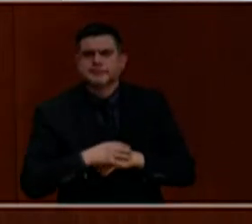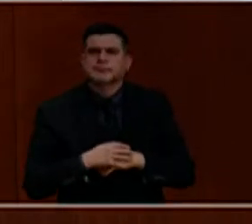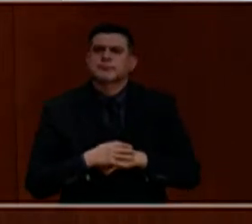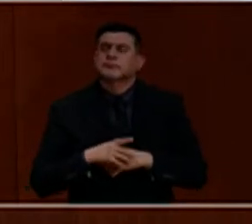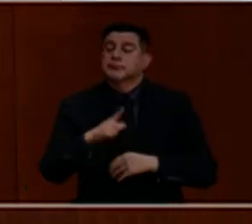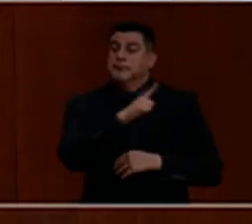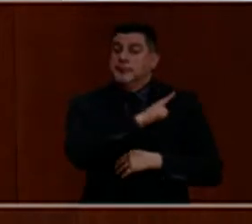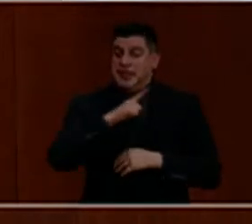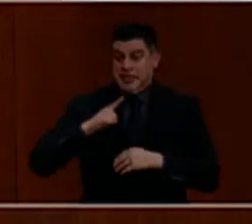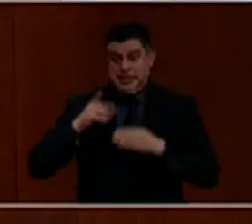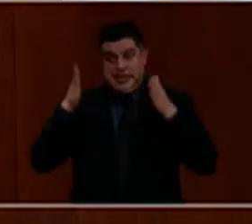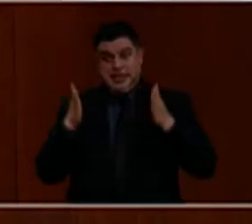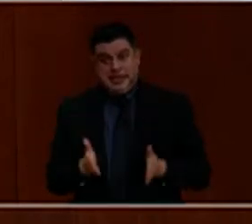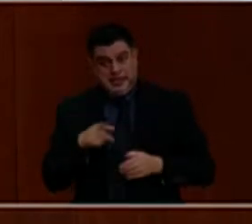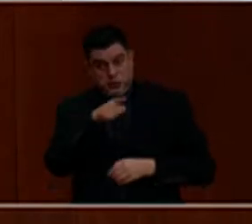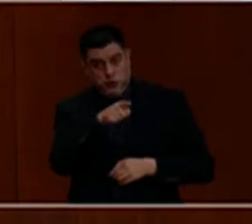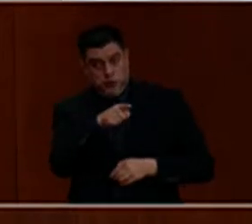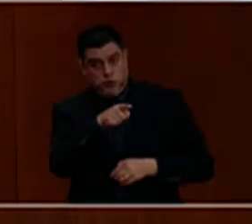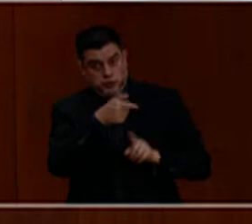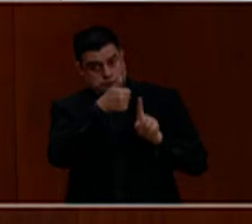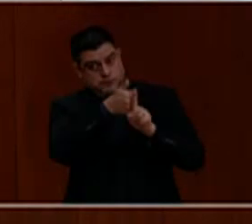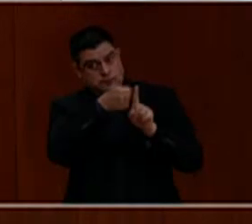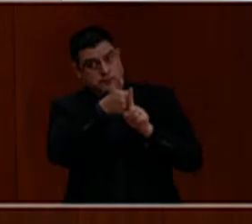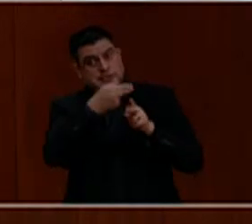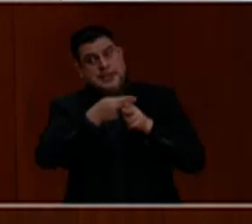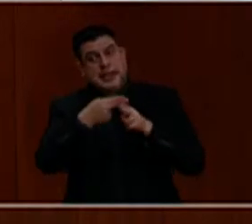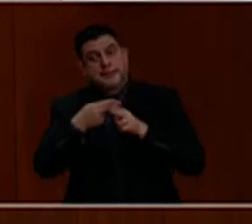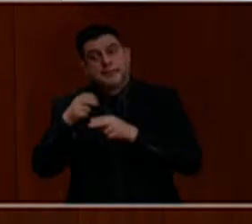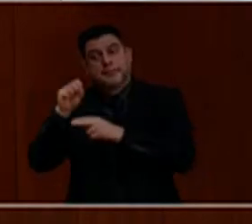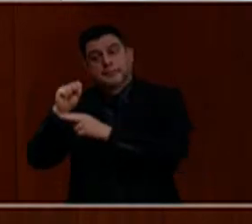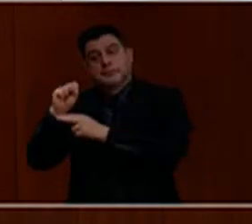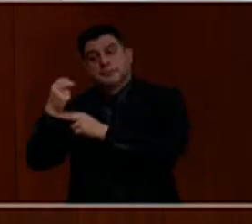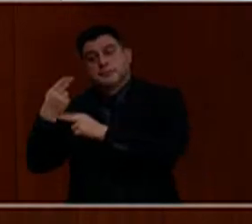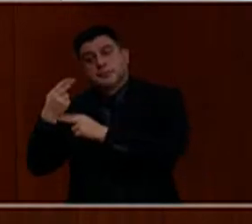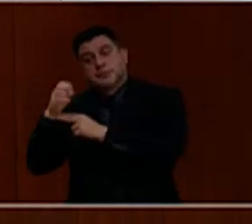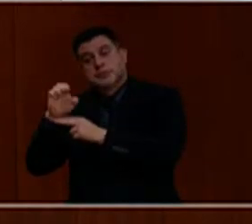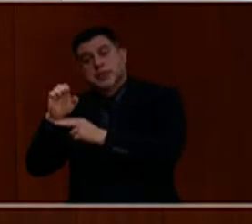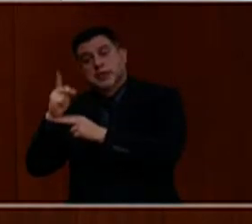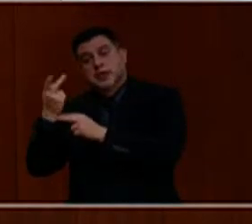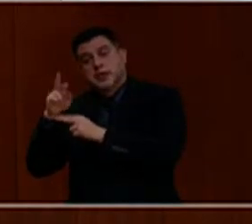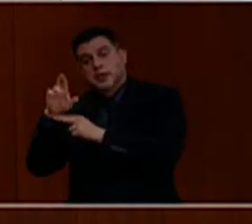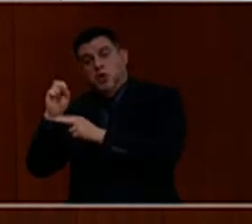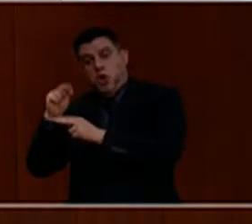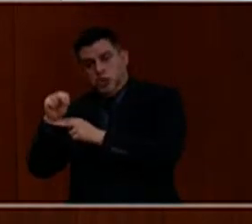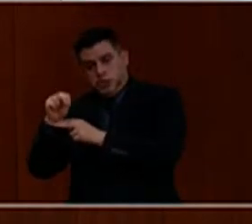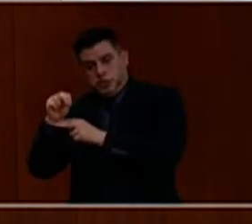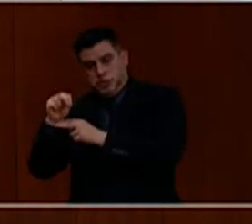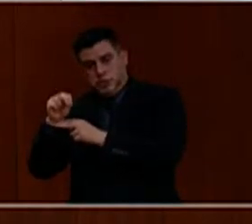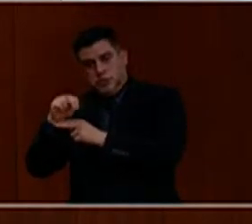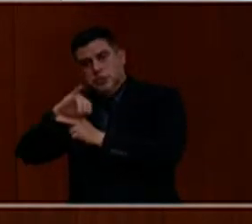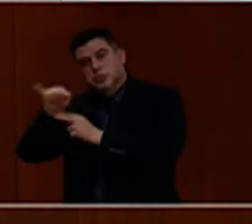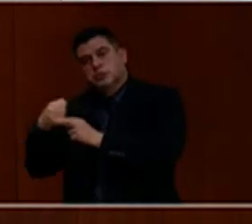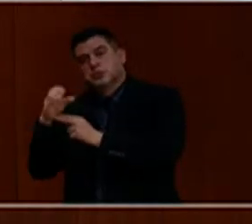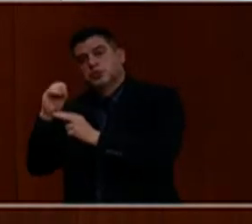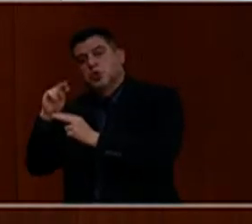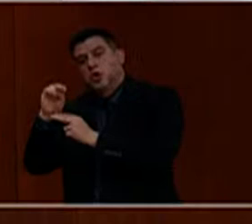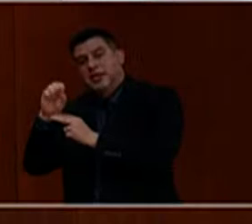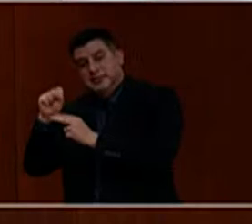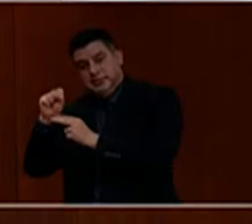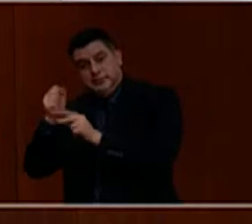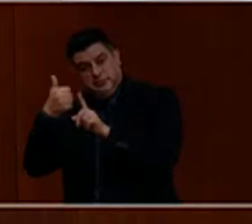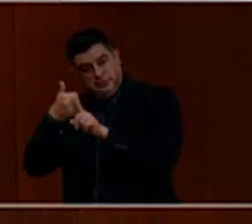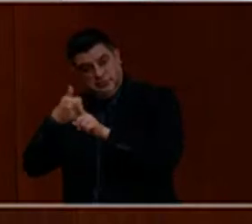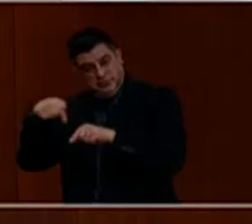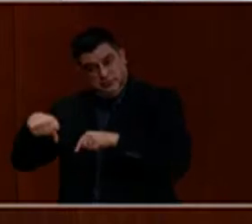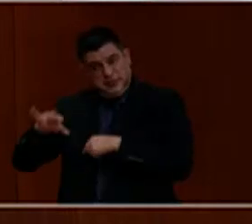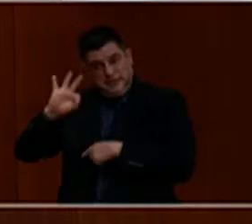sexual orientation and sexual activity. That is an FDA rule. But do you believe that the FDA should